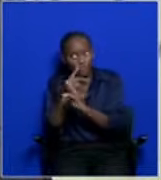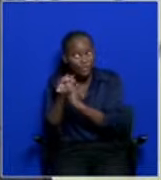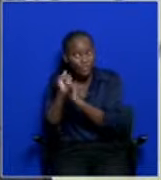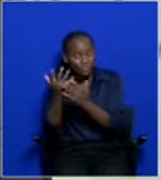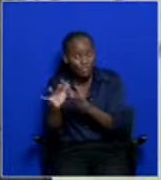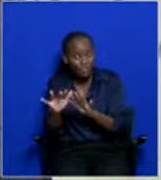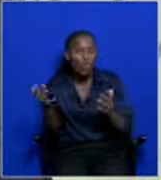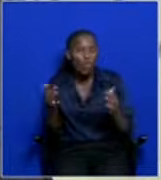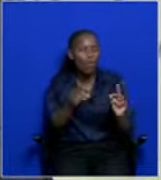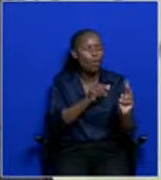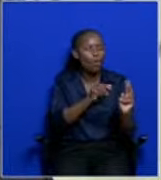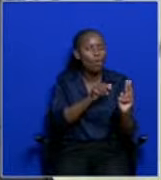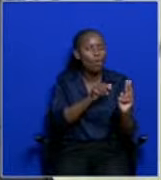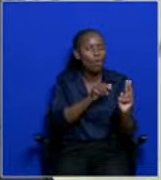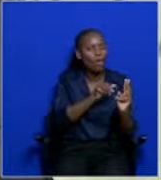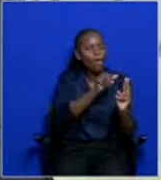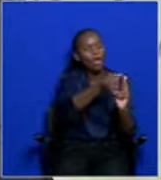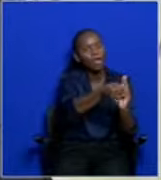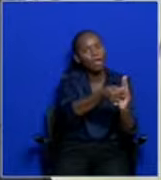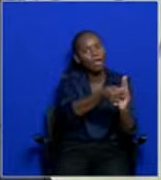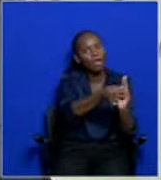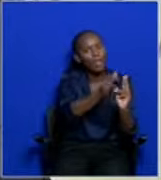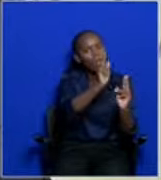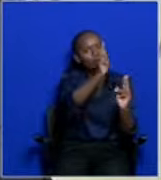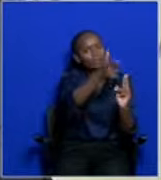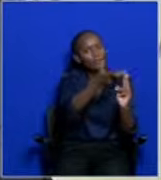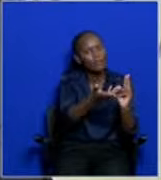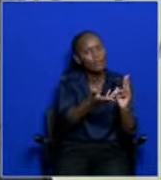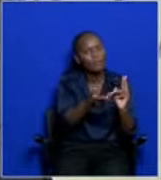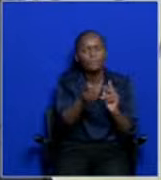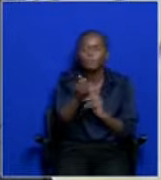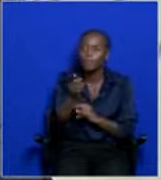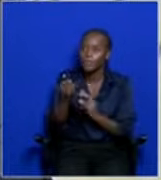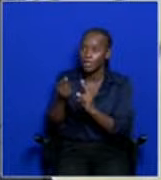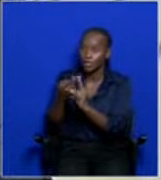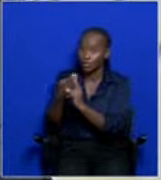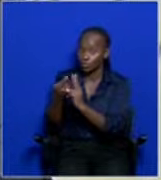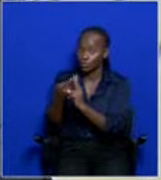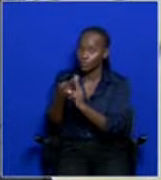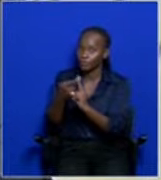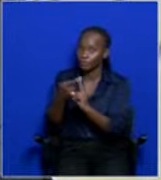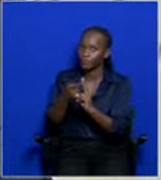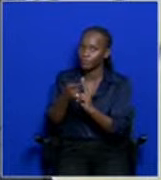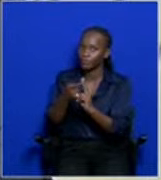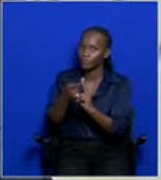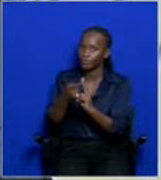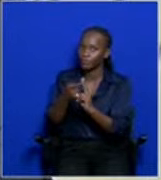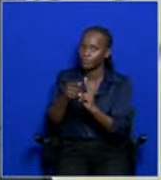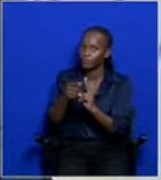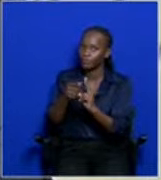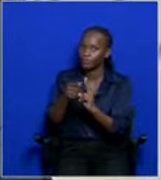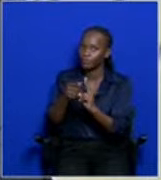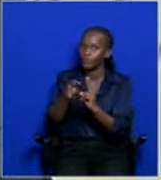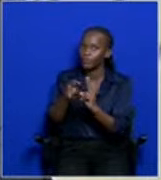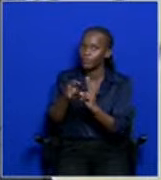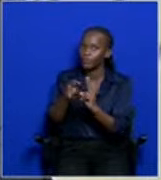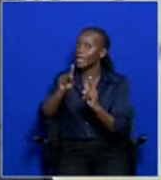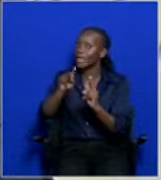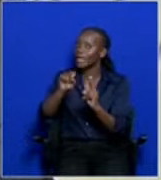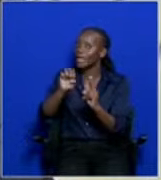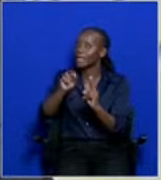Mackenzie and Stolz, and the reason for not obtaining the warning